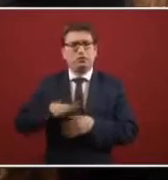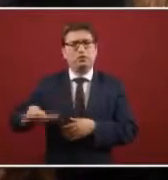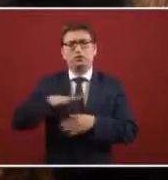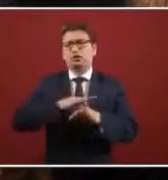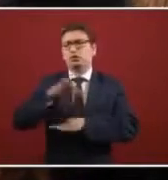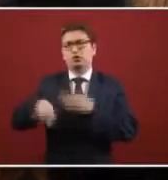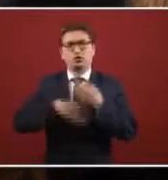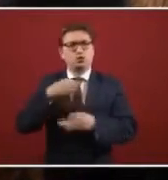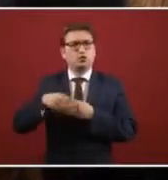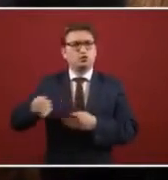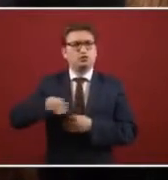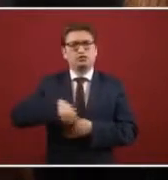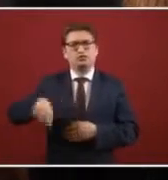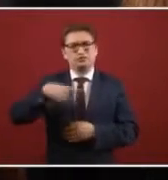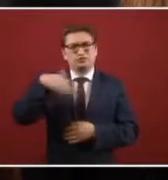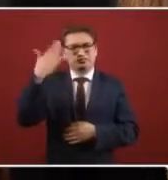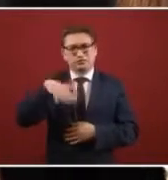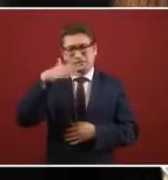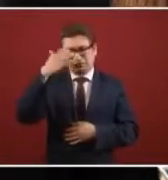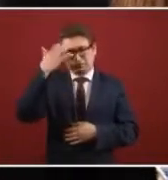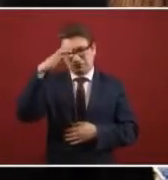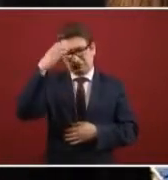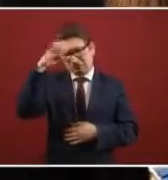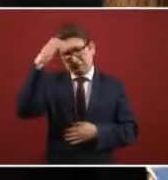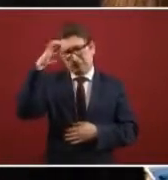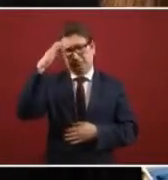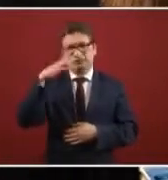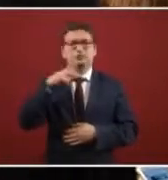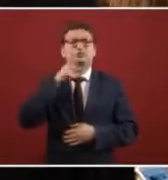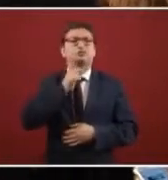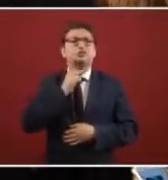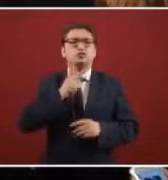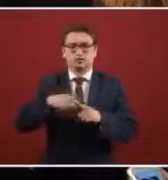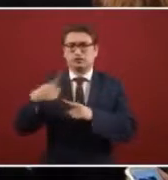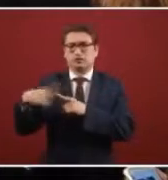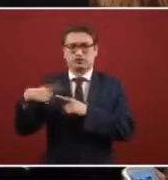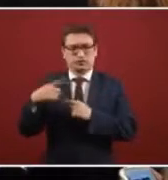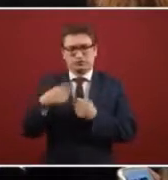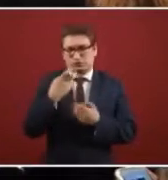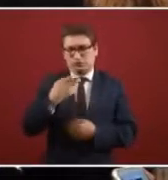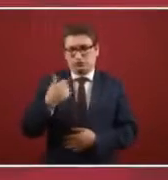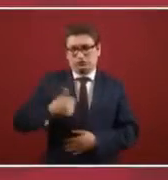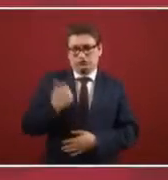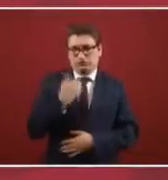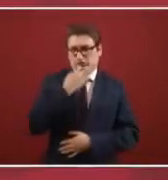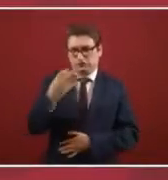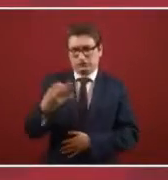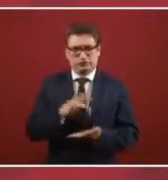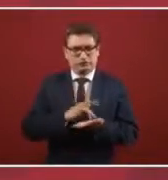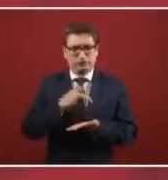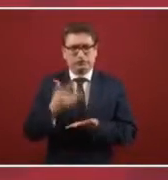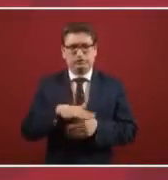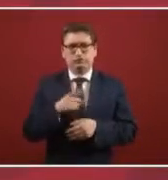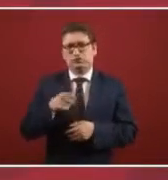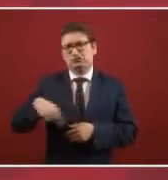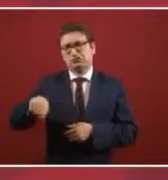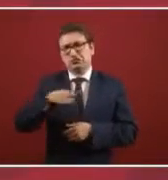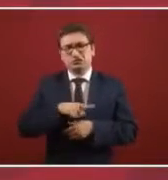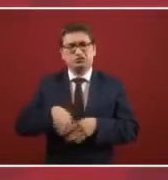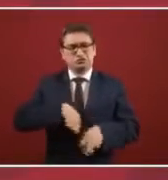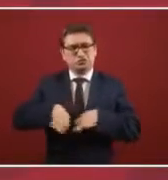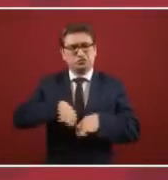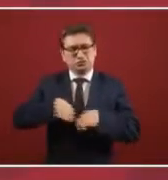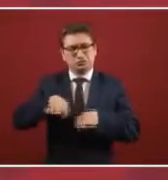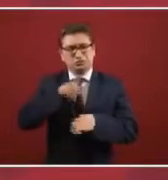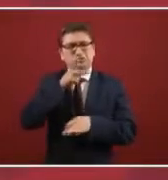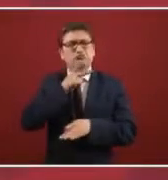han Tamaulipecos, trabajado siempre for all those that en have industria worked in petrolera, the y aprovecho petroleum también industry. para agradecer And I also want to take the opportunity to thank